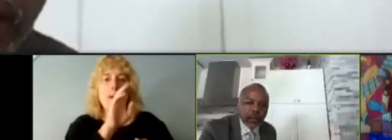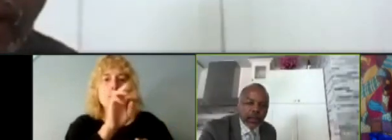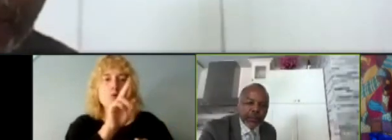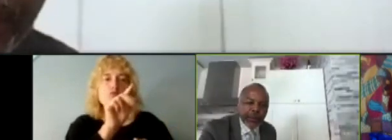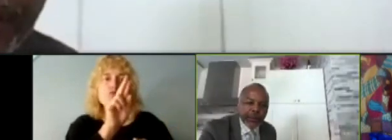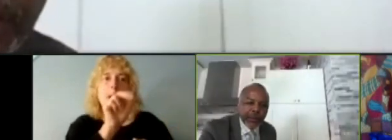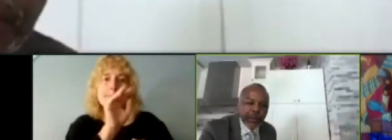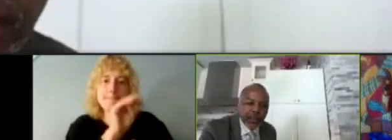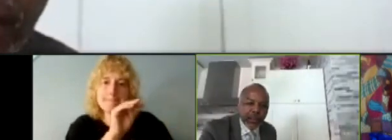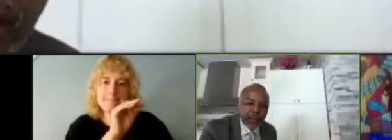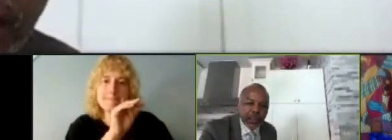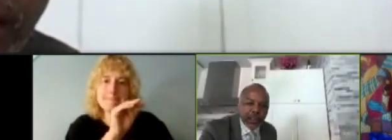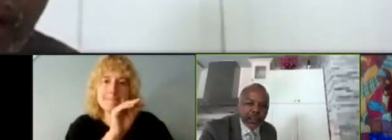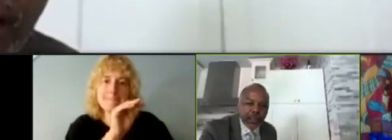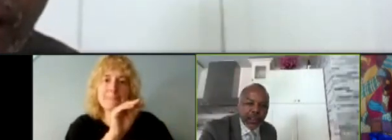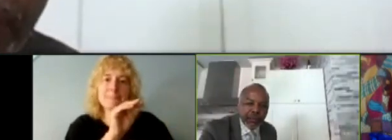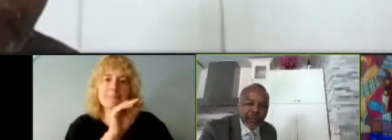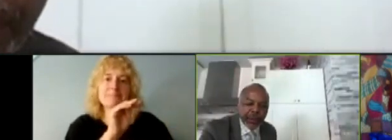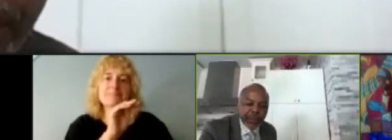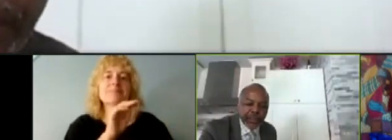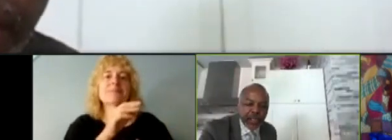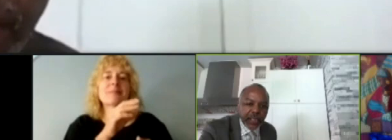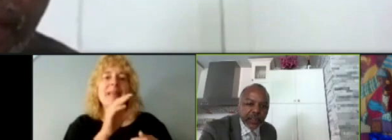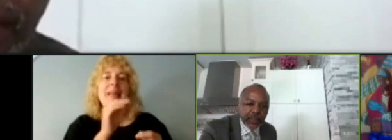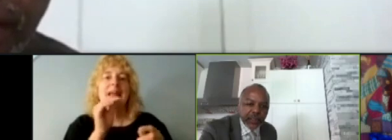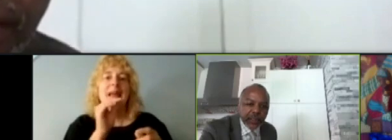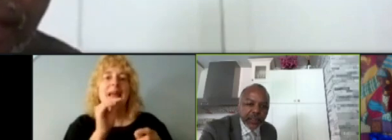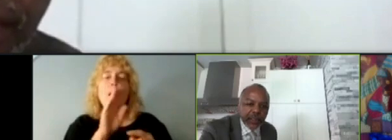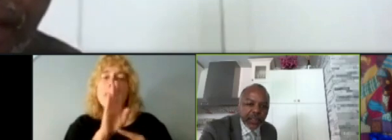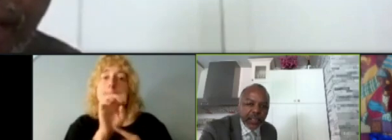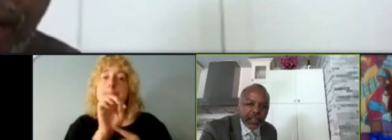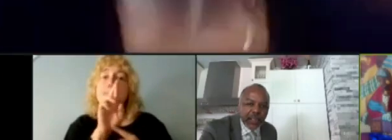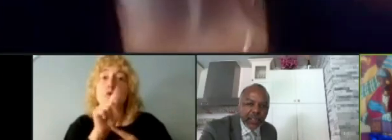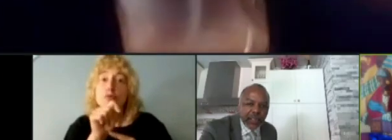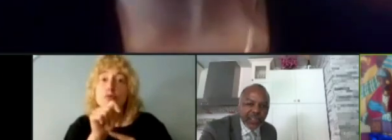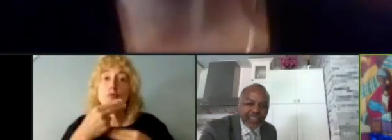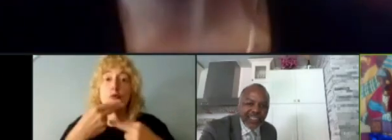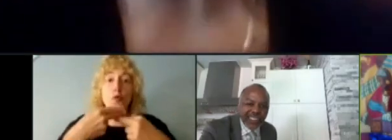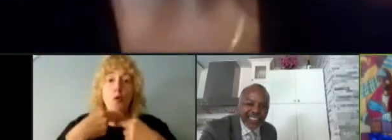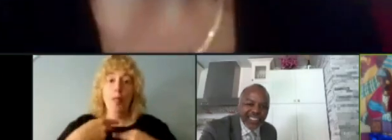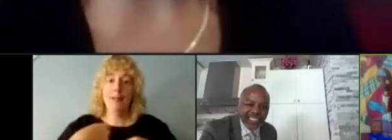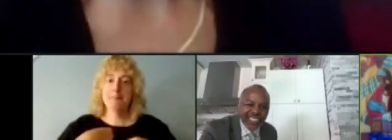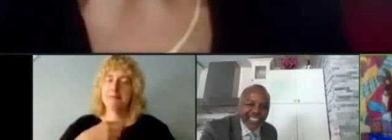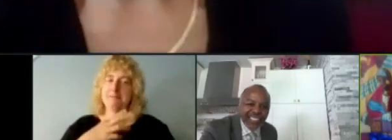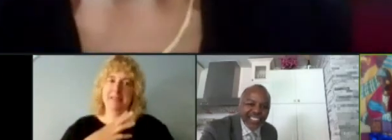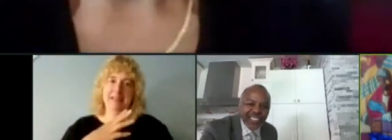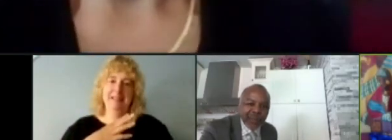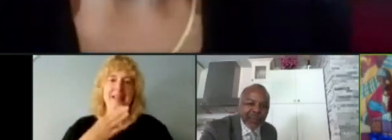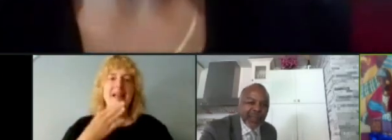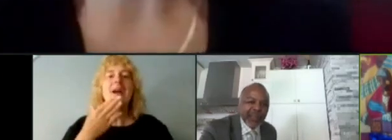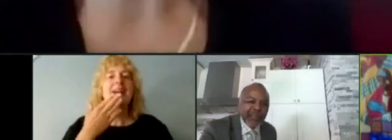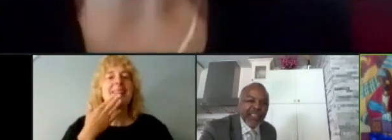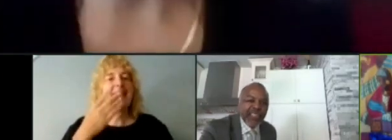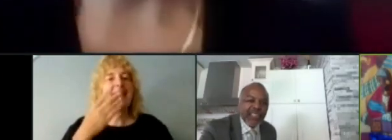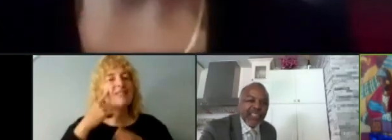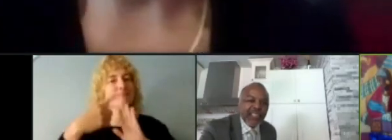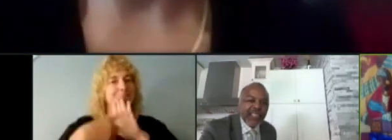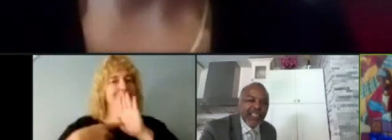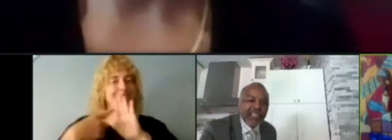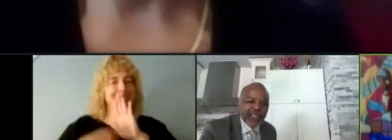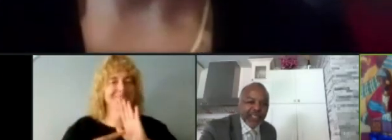Sure, it's Bertram, and but Bert is fine. Thank you for correcting me. I appreciate it. No problem. Bert, it